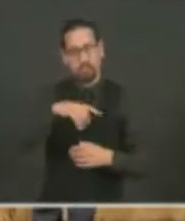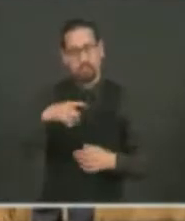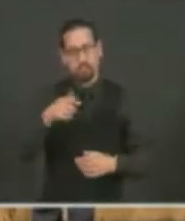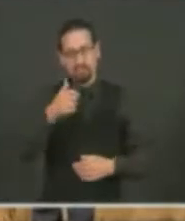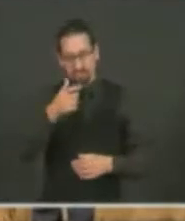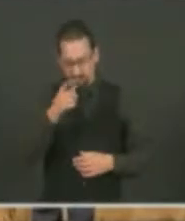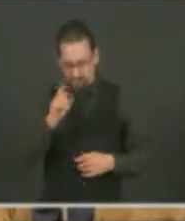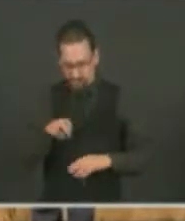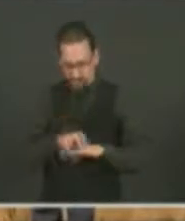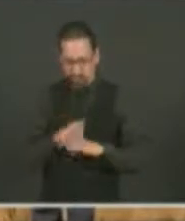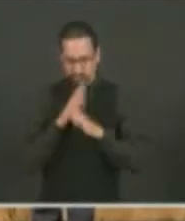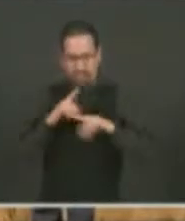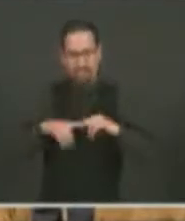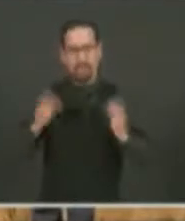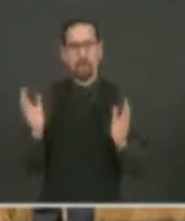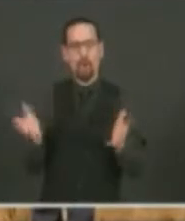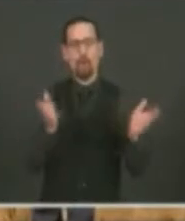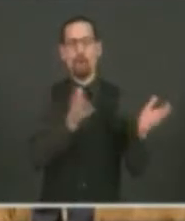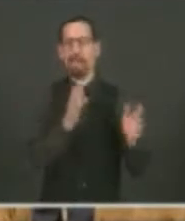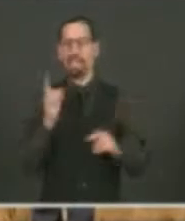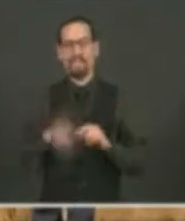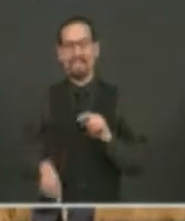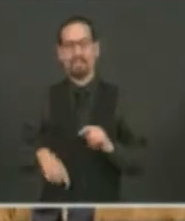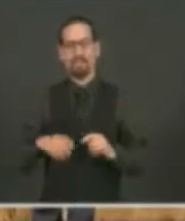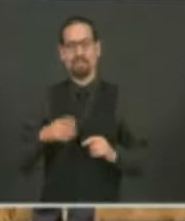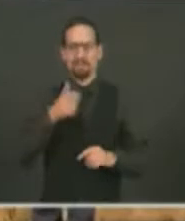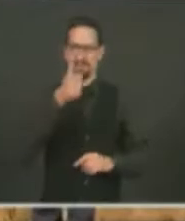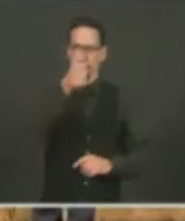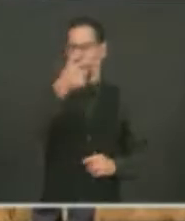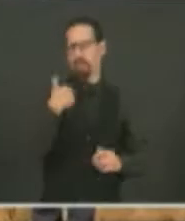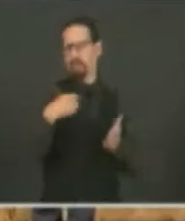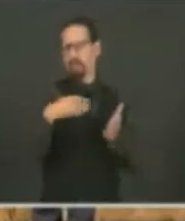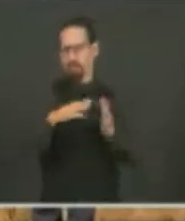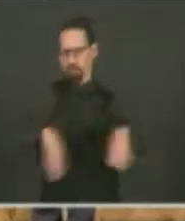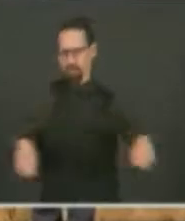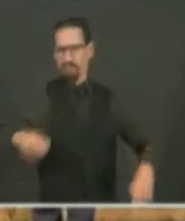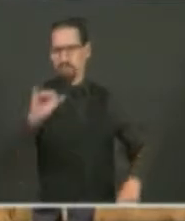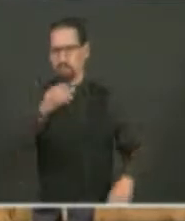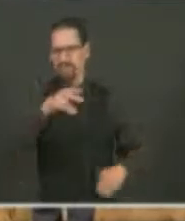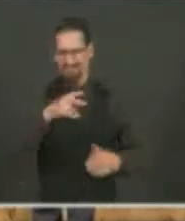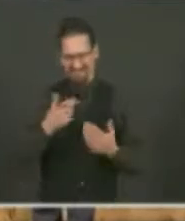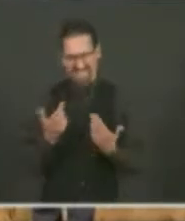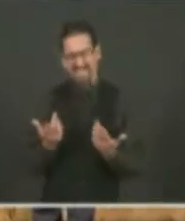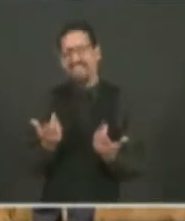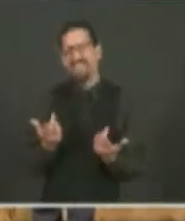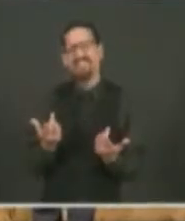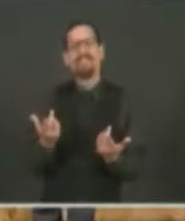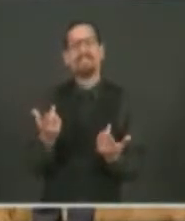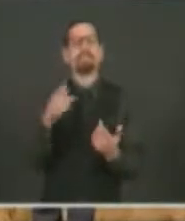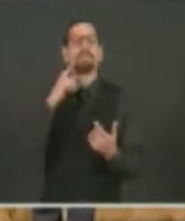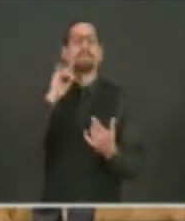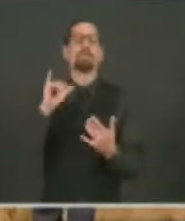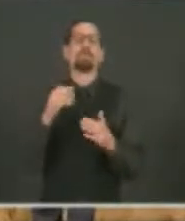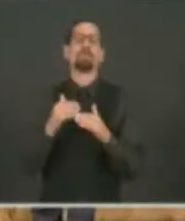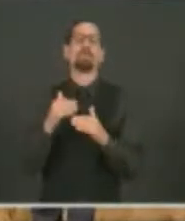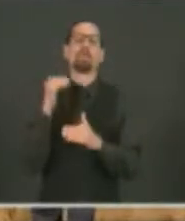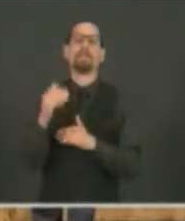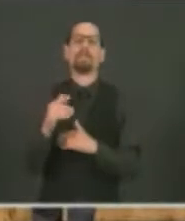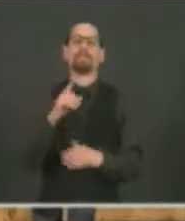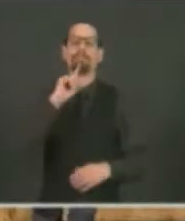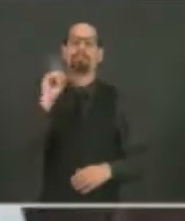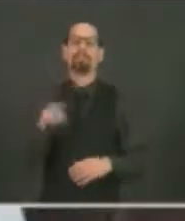them to be silent either on the bus or at school, it's just, it seems untenable and it seems a little draconian. What we have